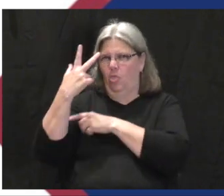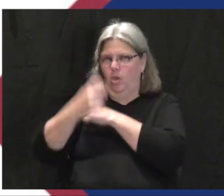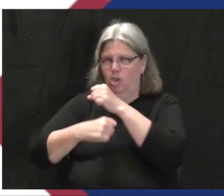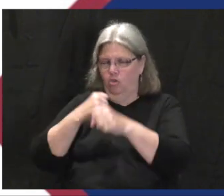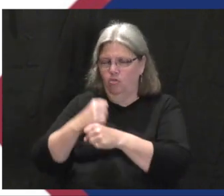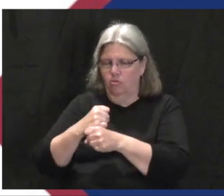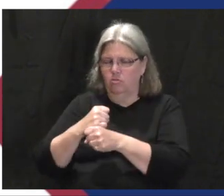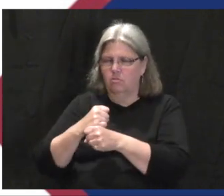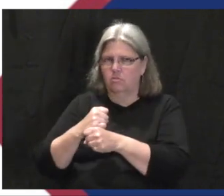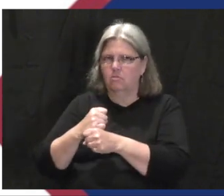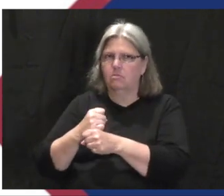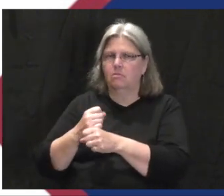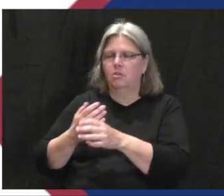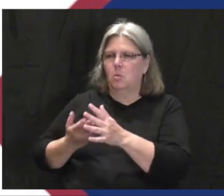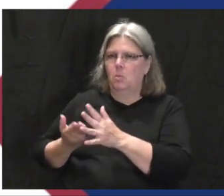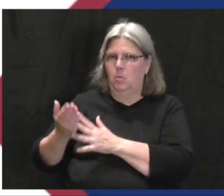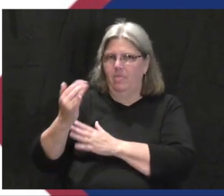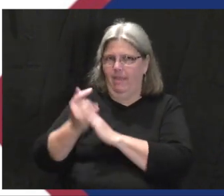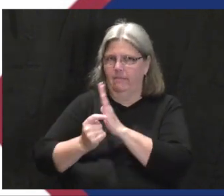from,